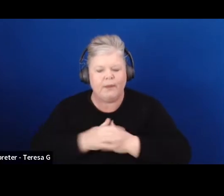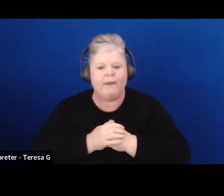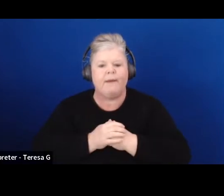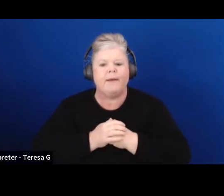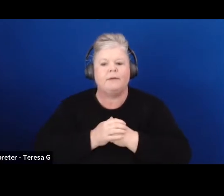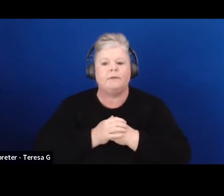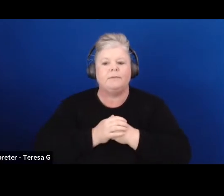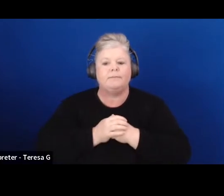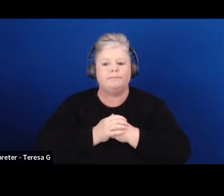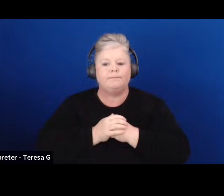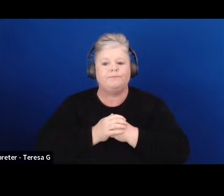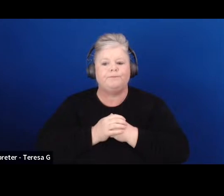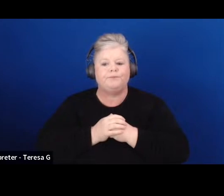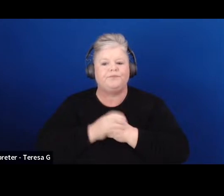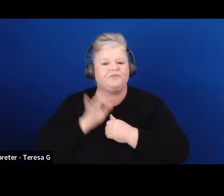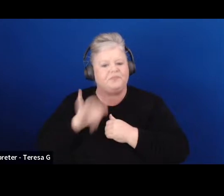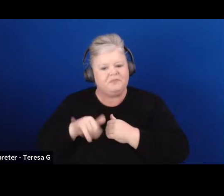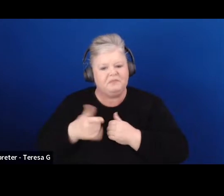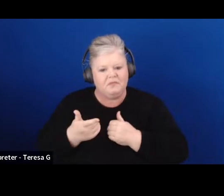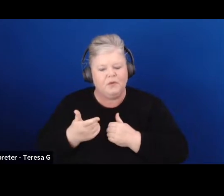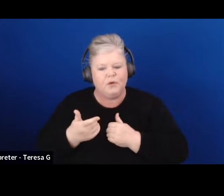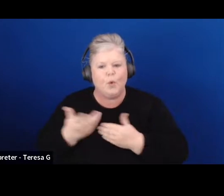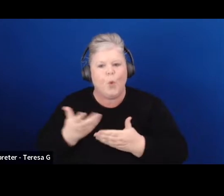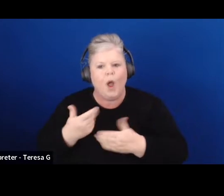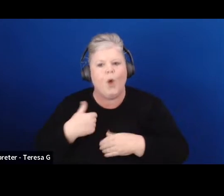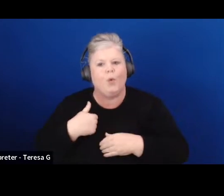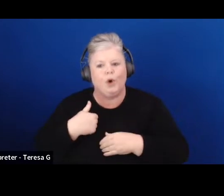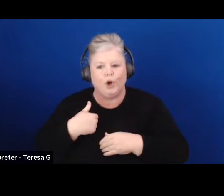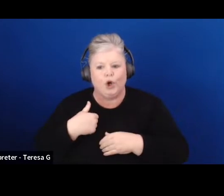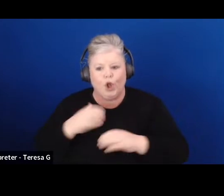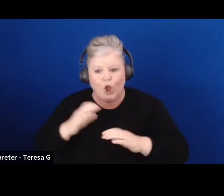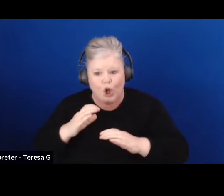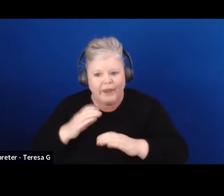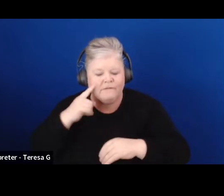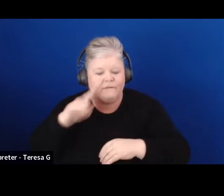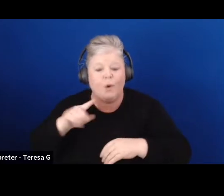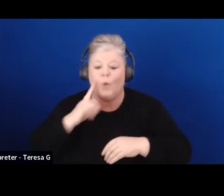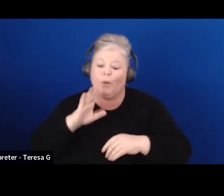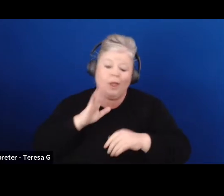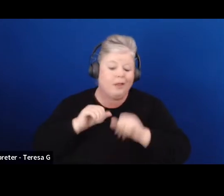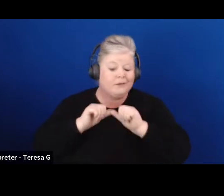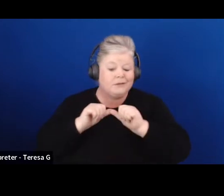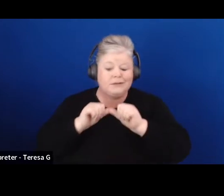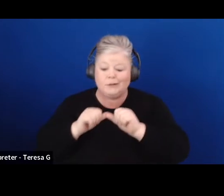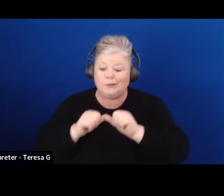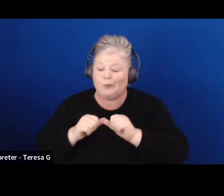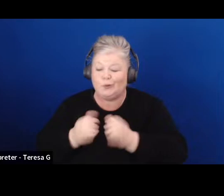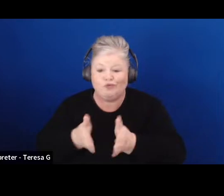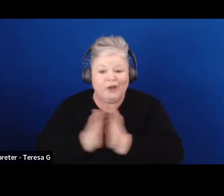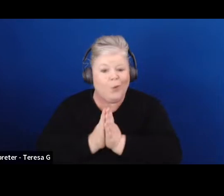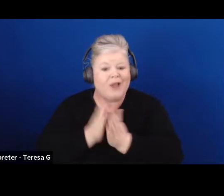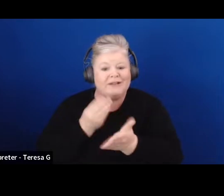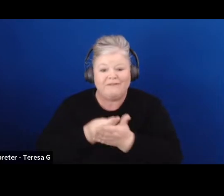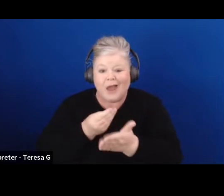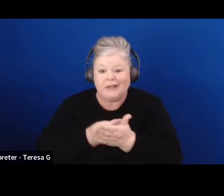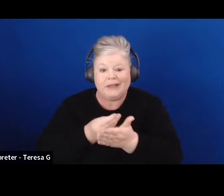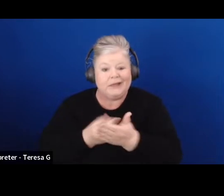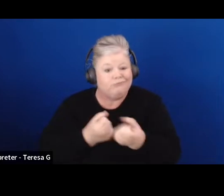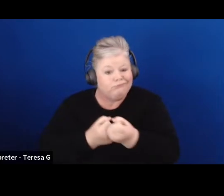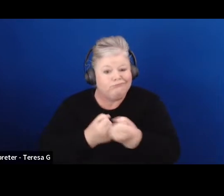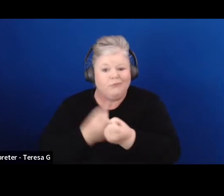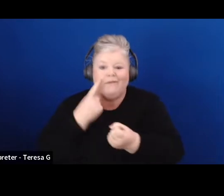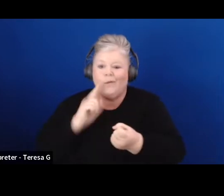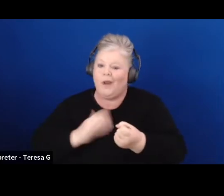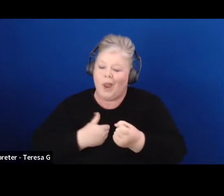So that's the gist of what we're looking for. We continue to ask for funding for our agency,